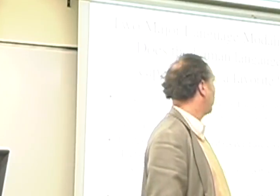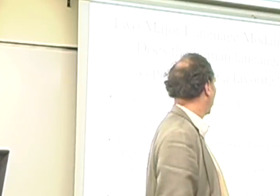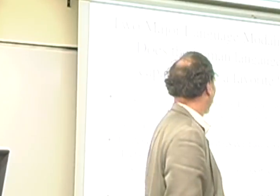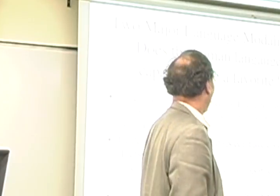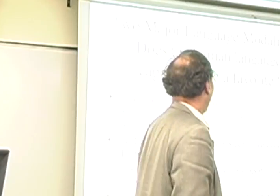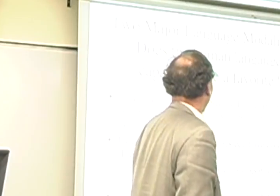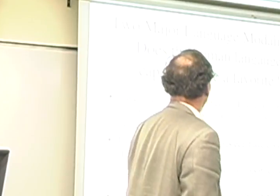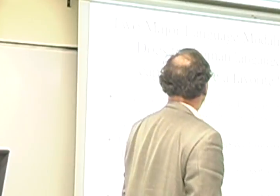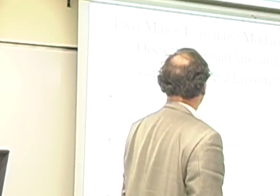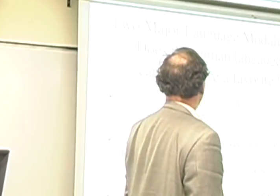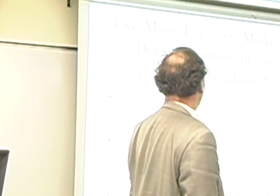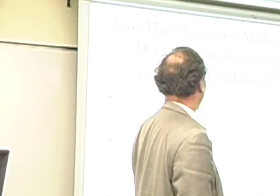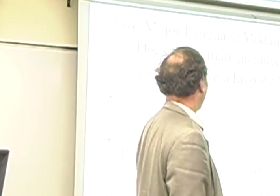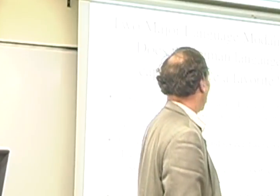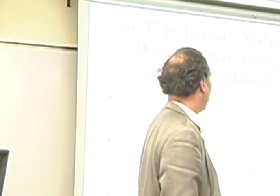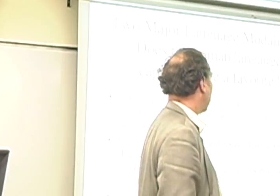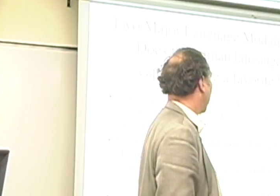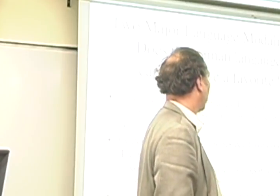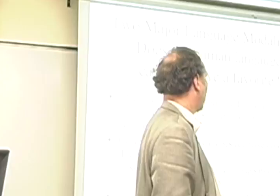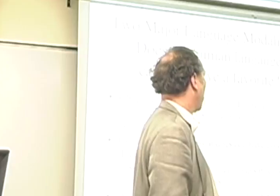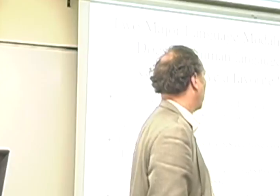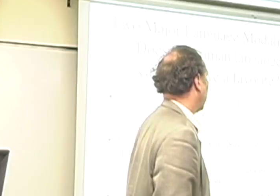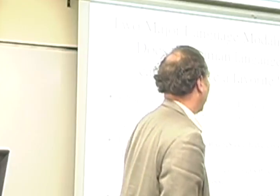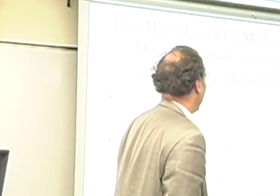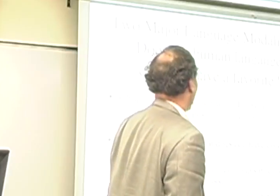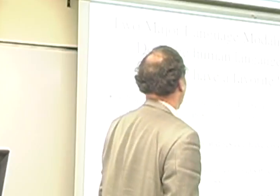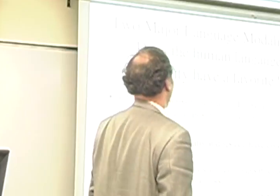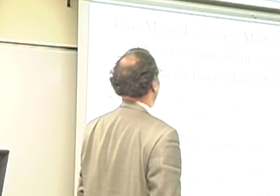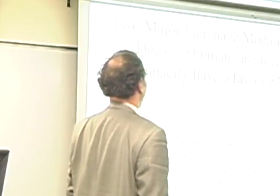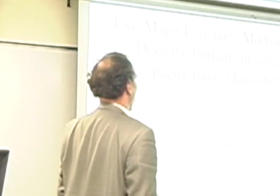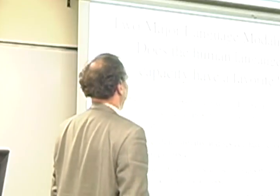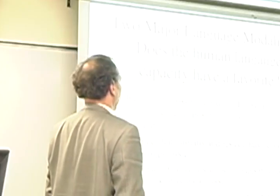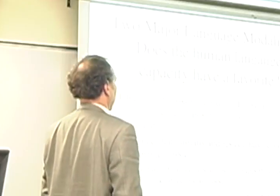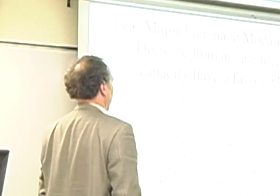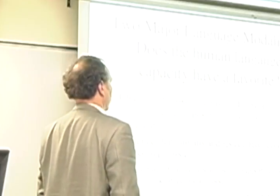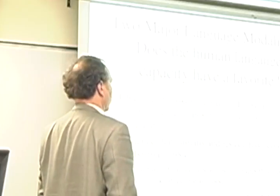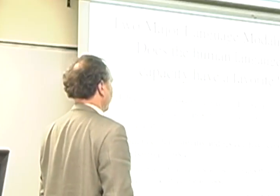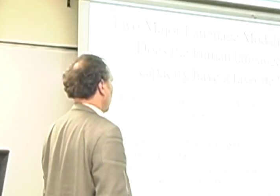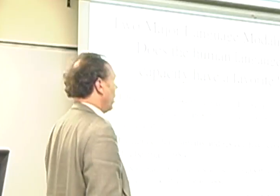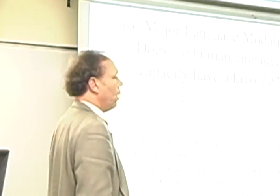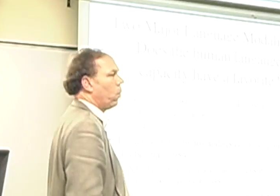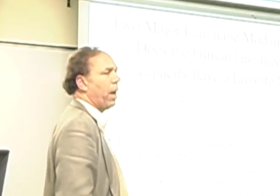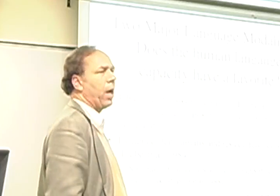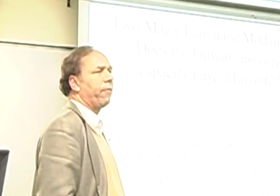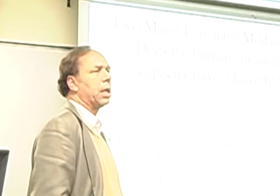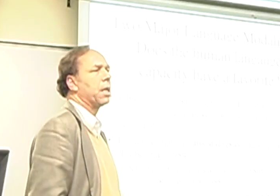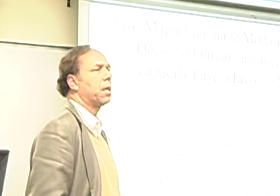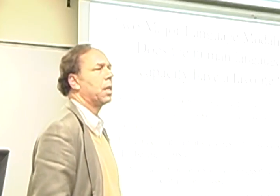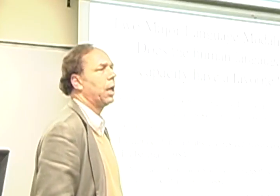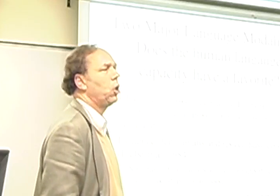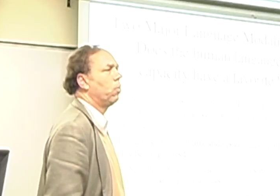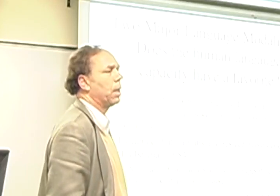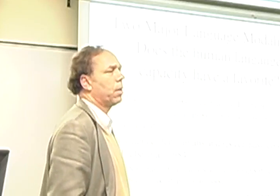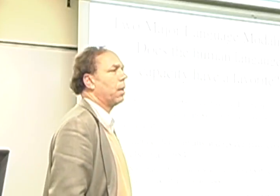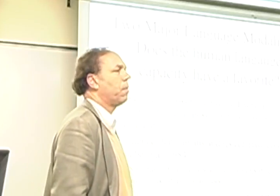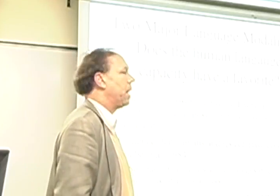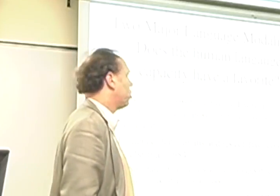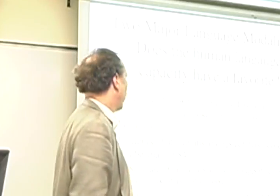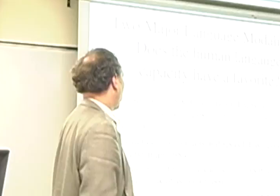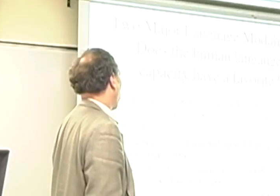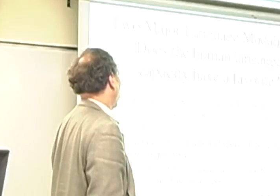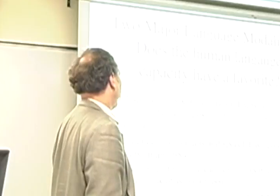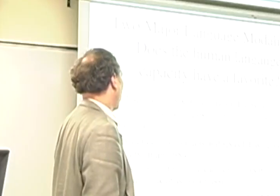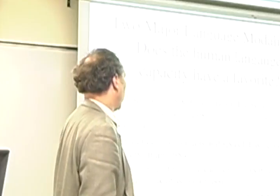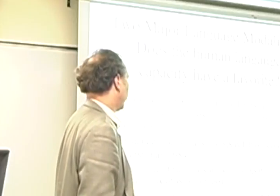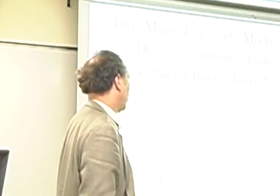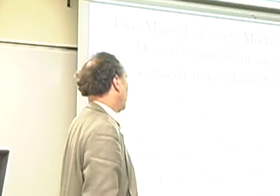spoken languages. So every hearing community has a spoken language as its primary language. We have evidence that humans and speech